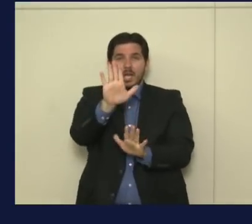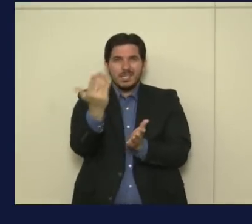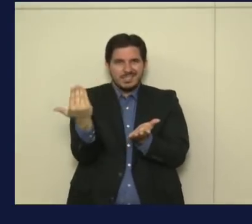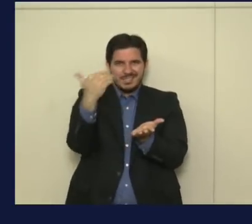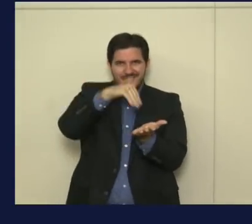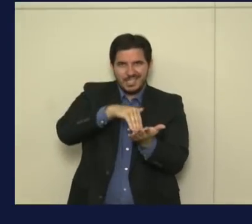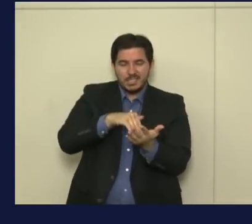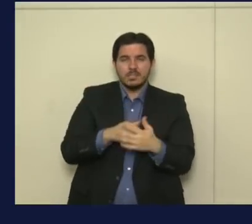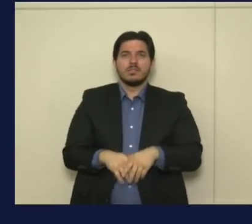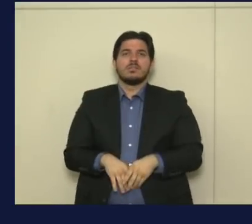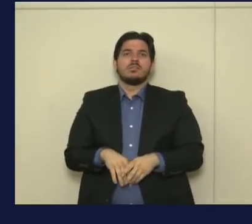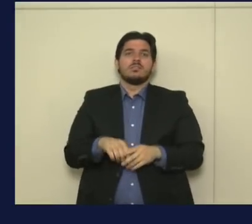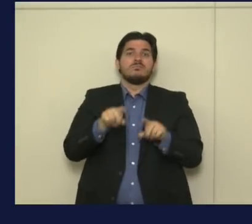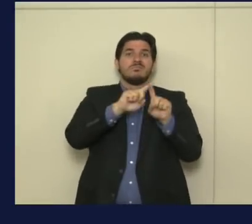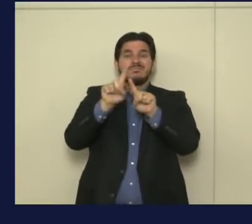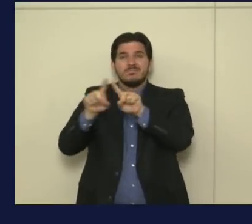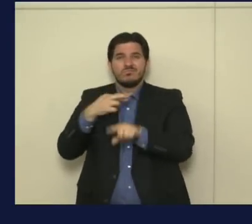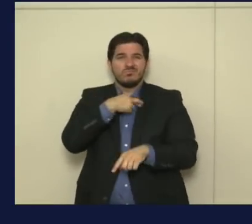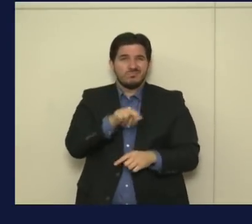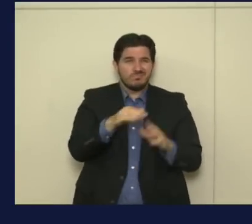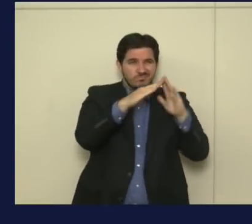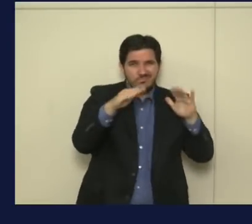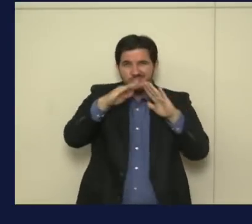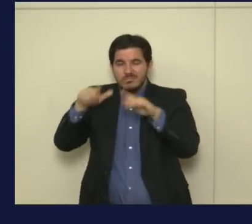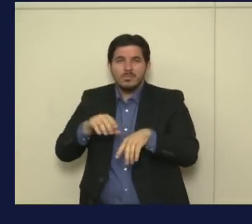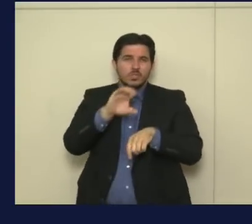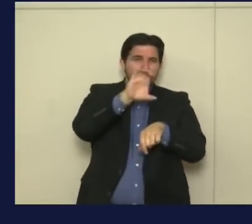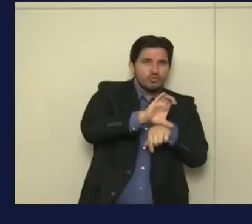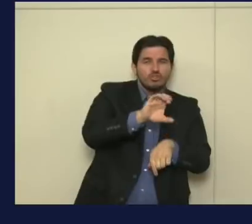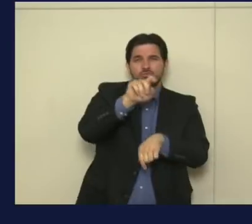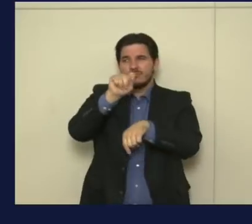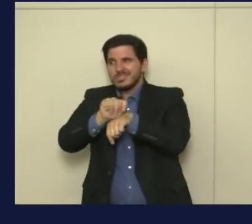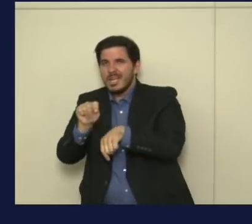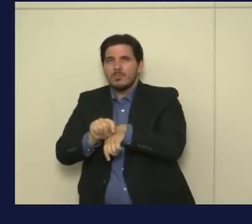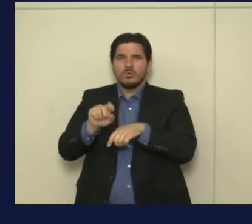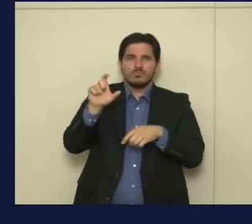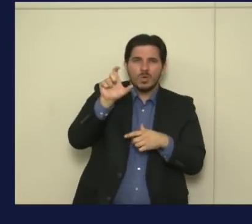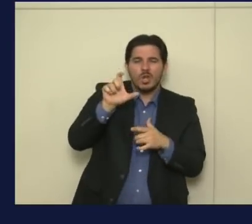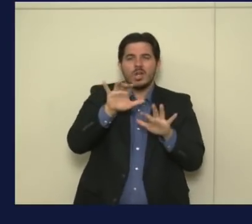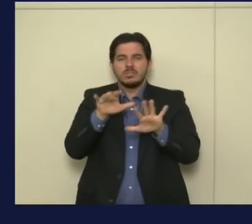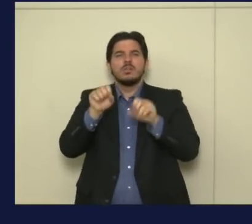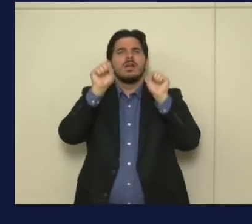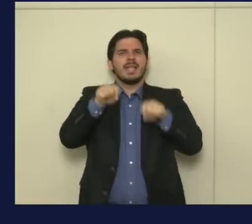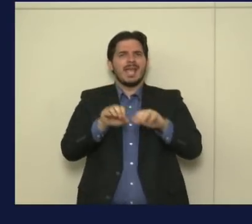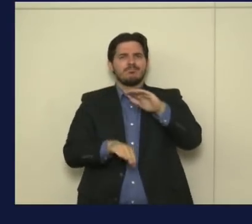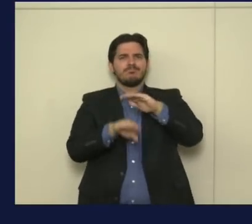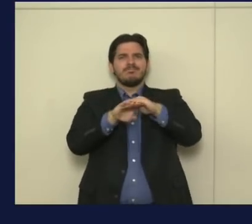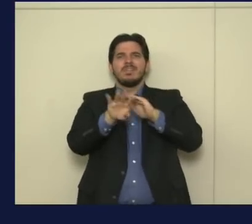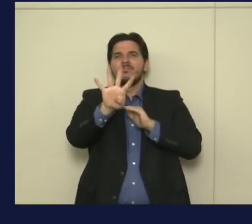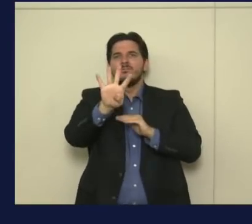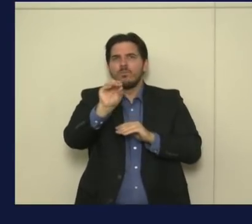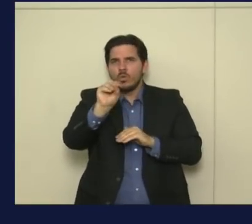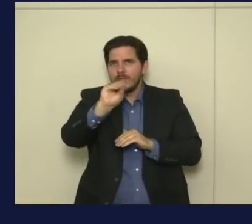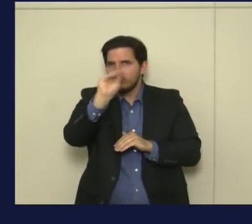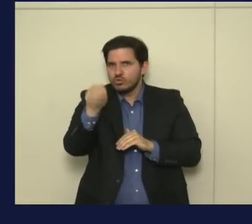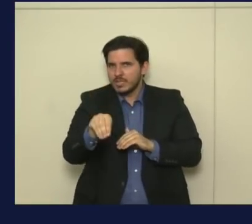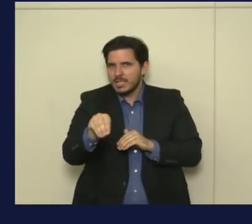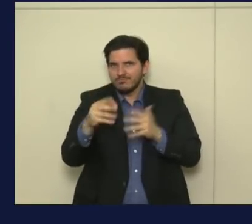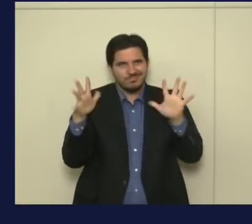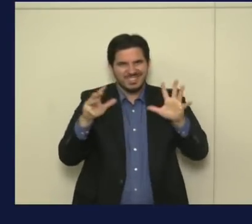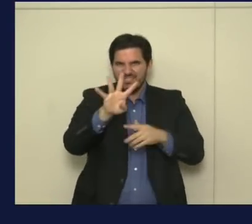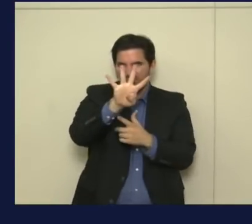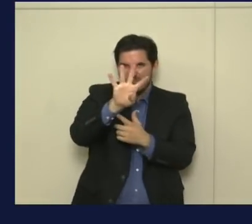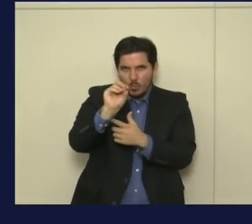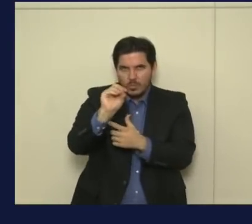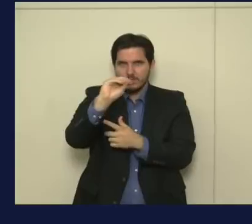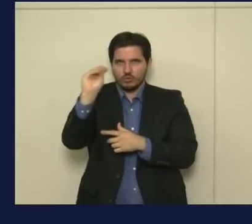now operate at 40% capacity. I want to remind folks who may not have always tuned into every one of these,